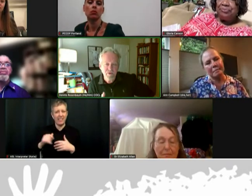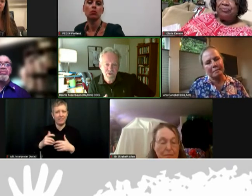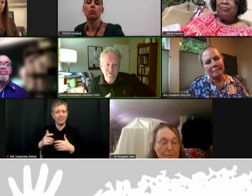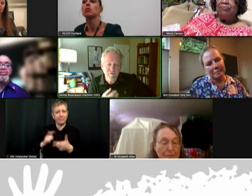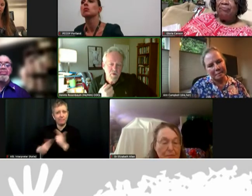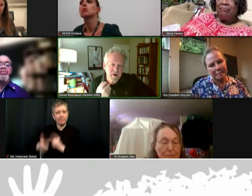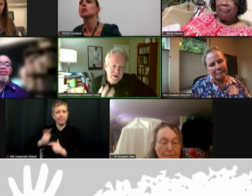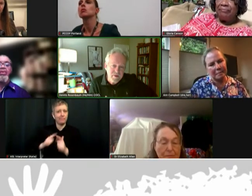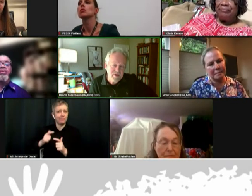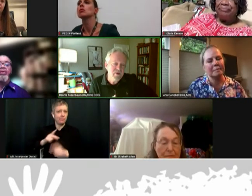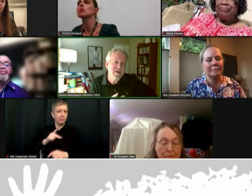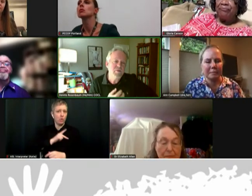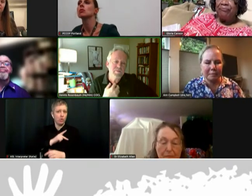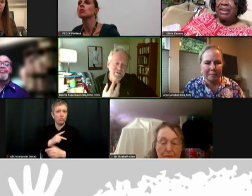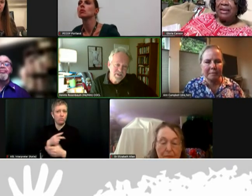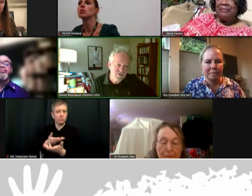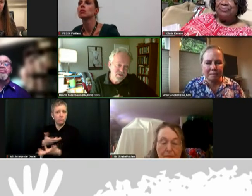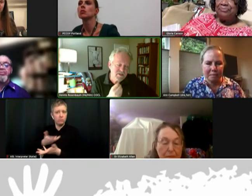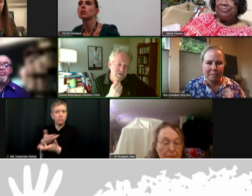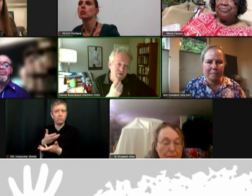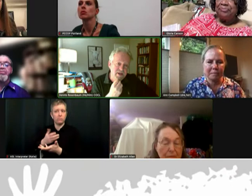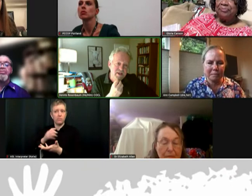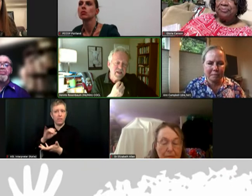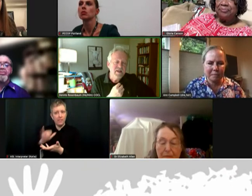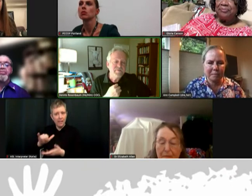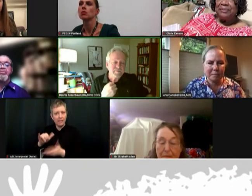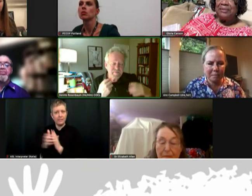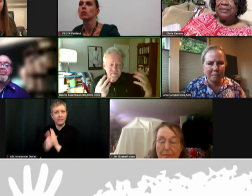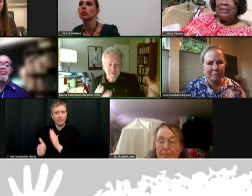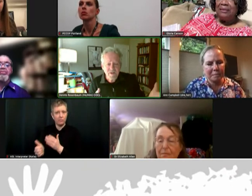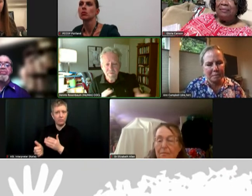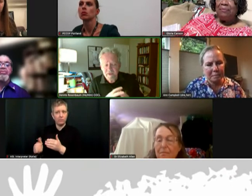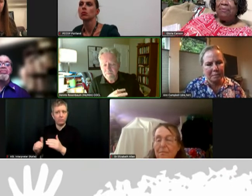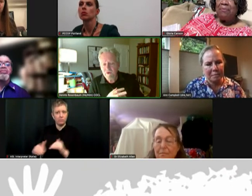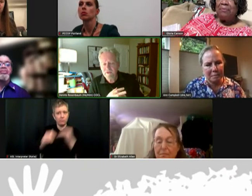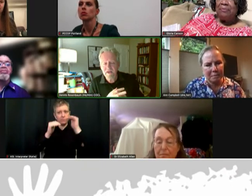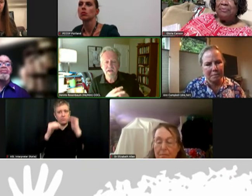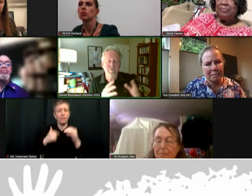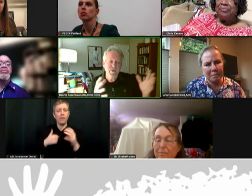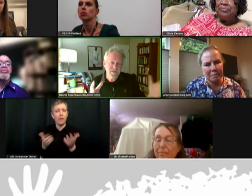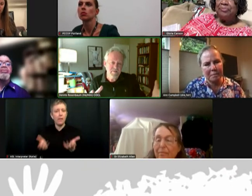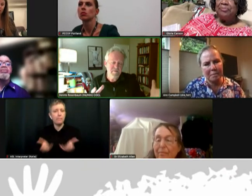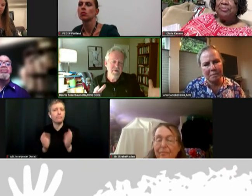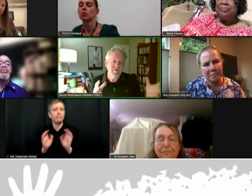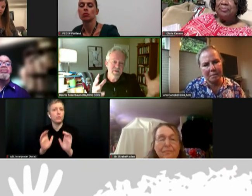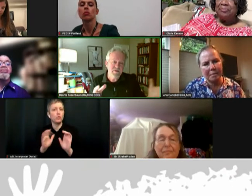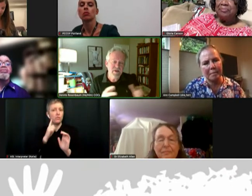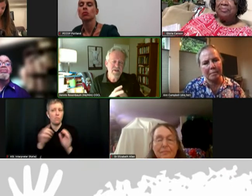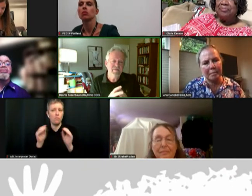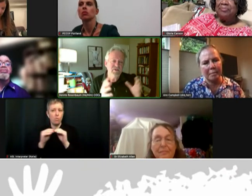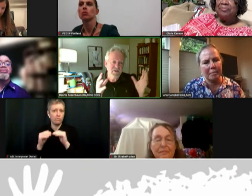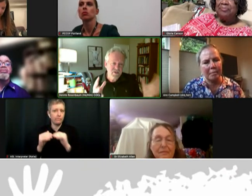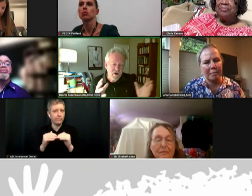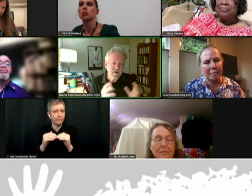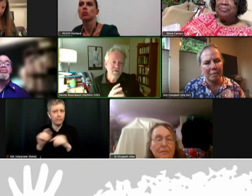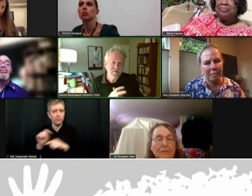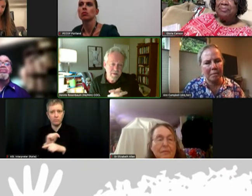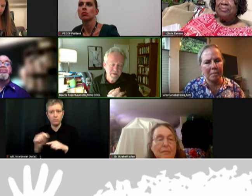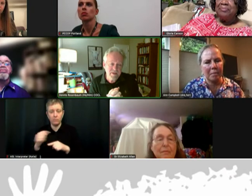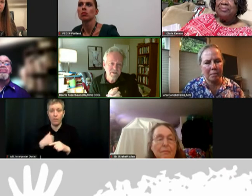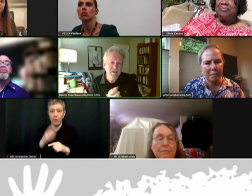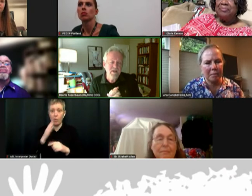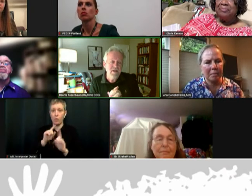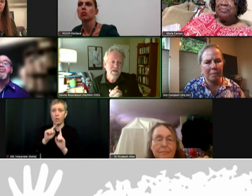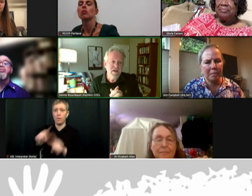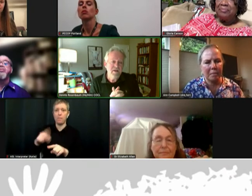I've been pushing for more equity training, more procedural justice training. I'll be in Portland in a couple of weeks. I'm going to meet with the training division and talk